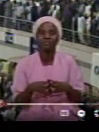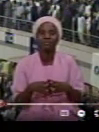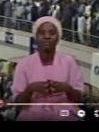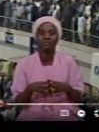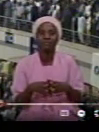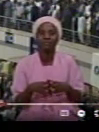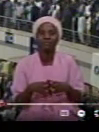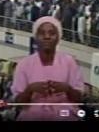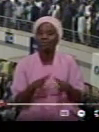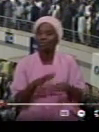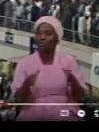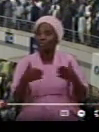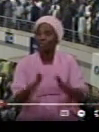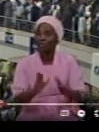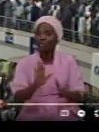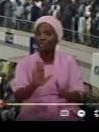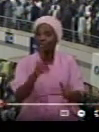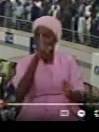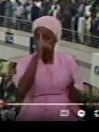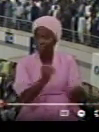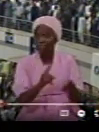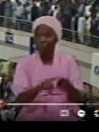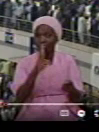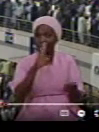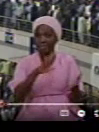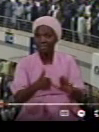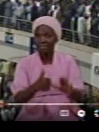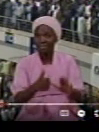Don't allow your faith to be dead faith.